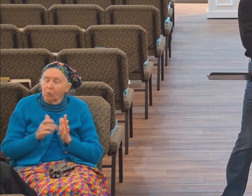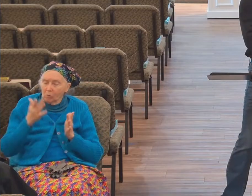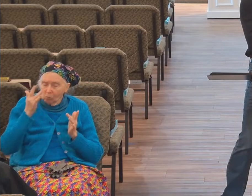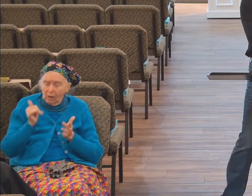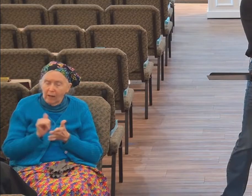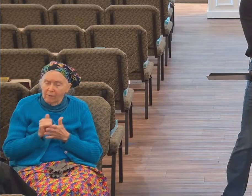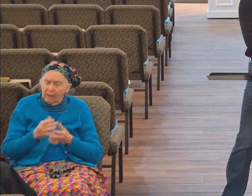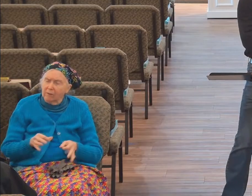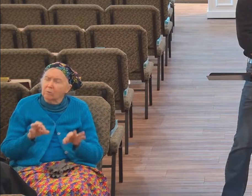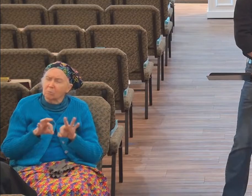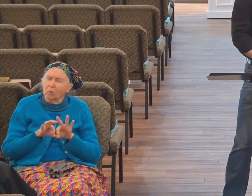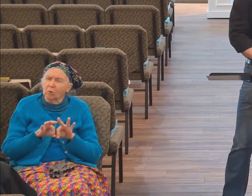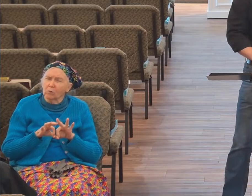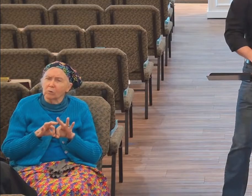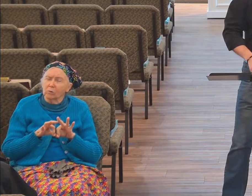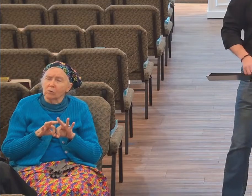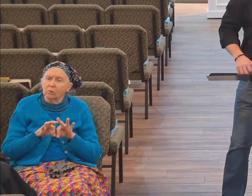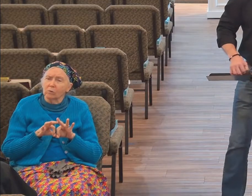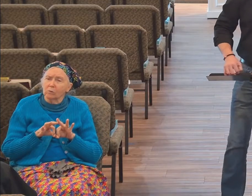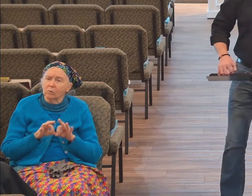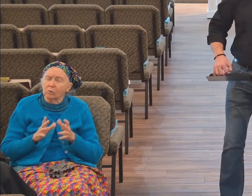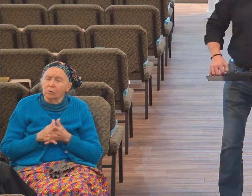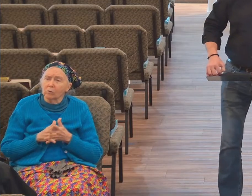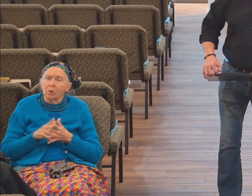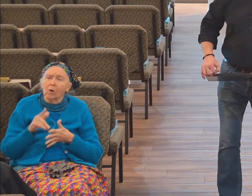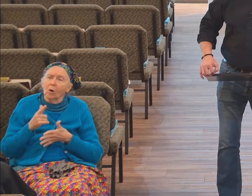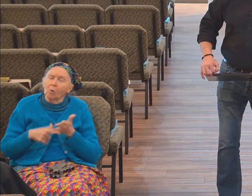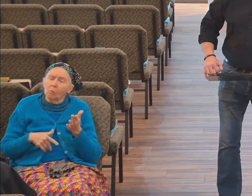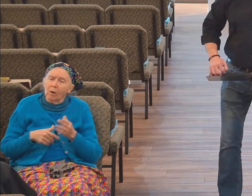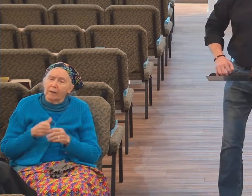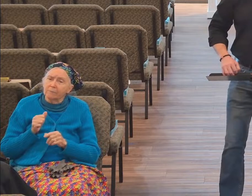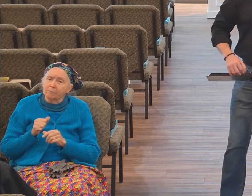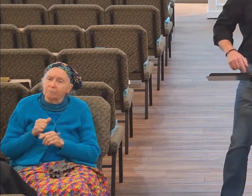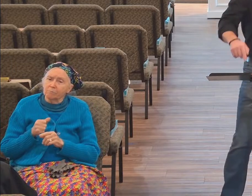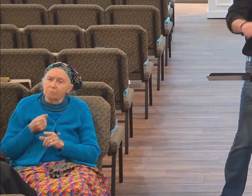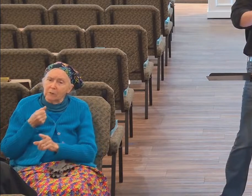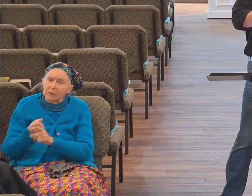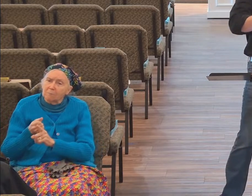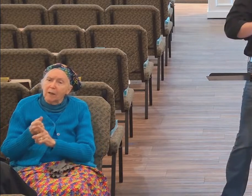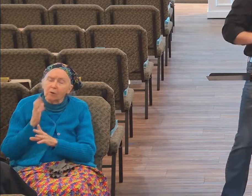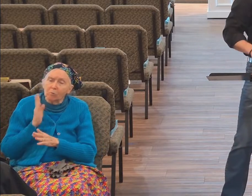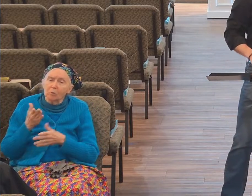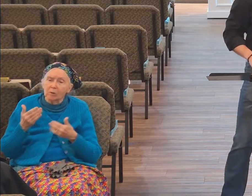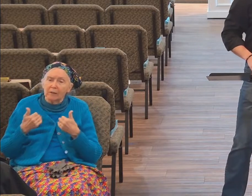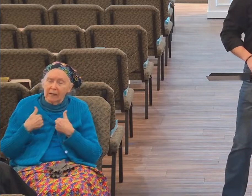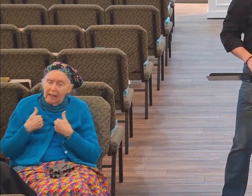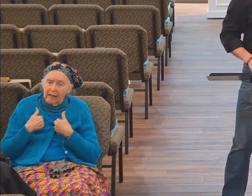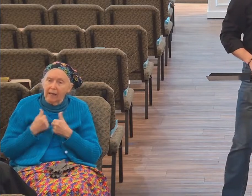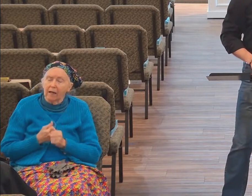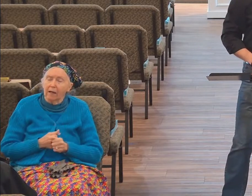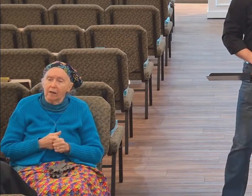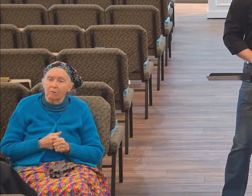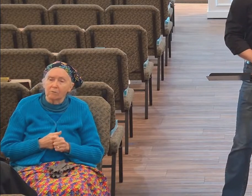Why would that be important? Or what impact would that have in light of everything else that he's saying?